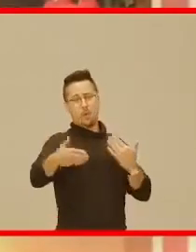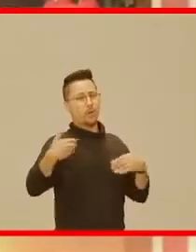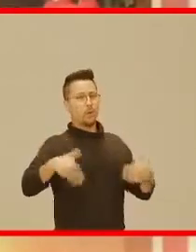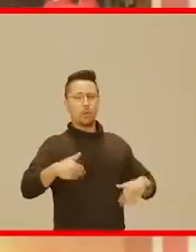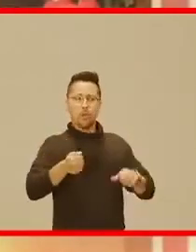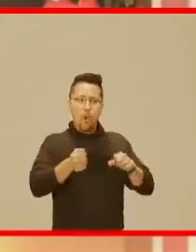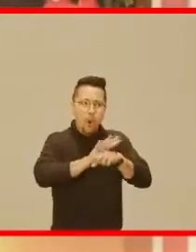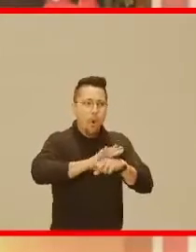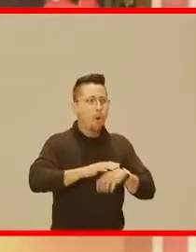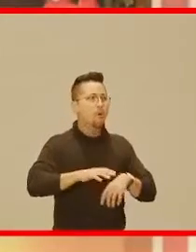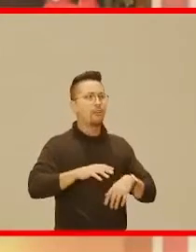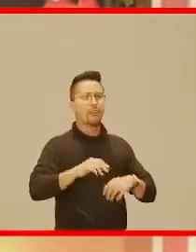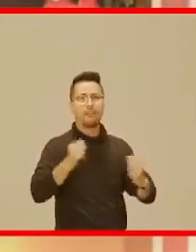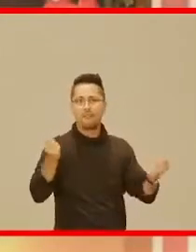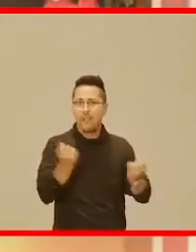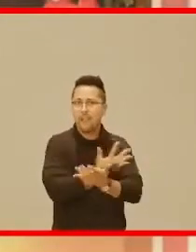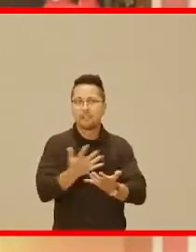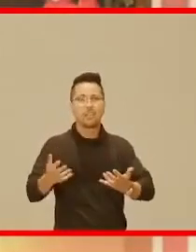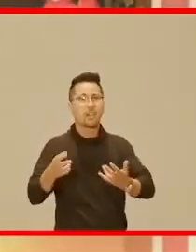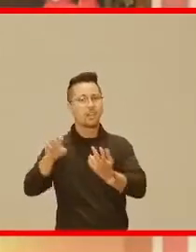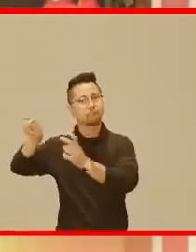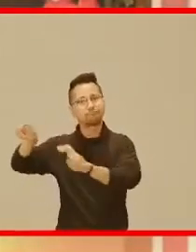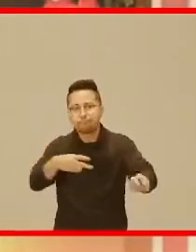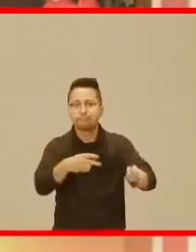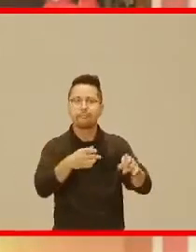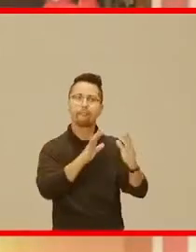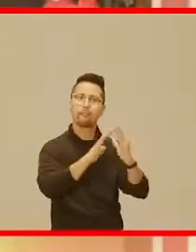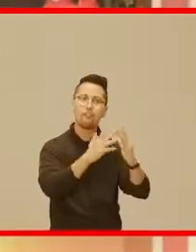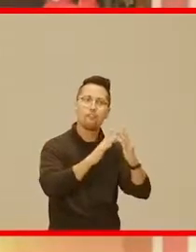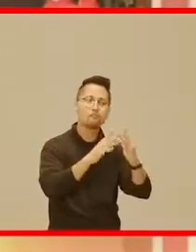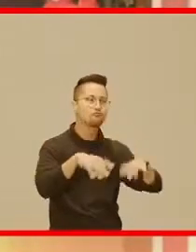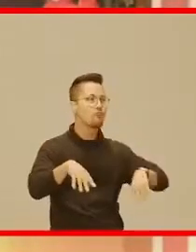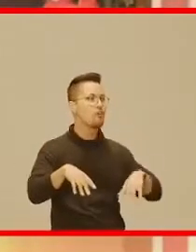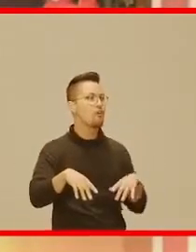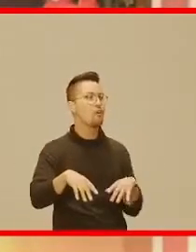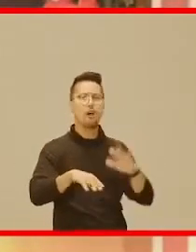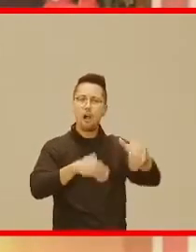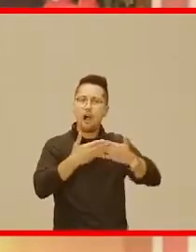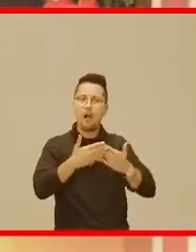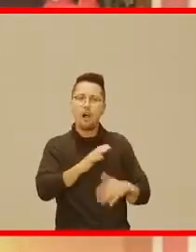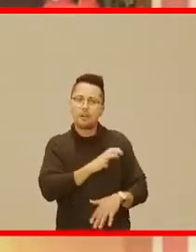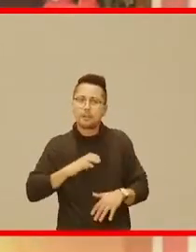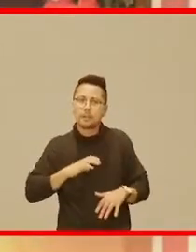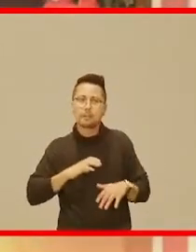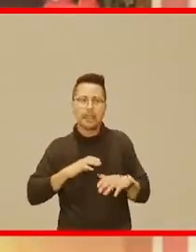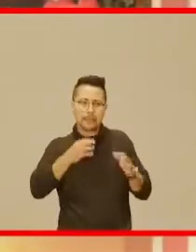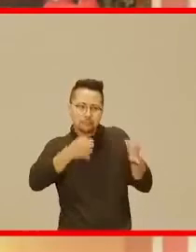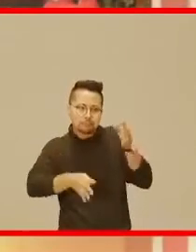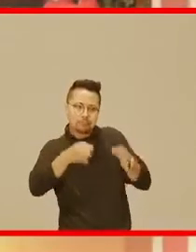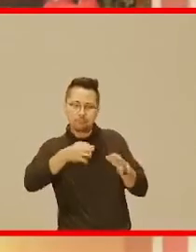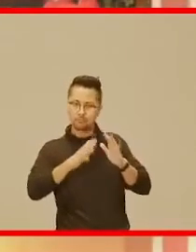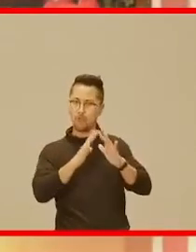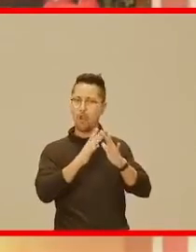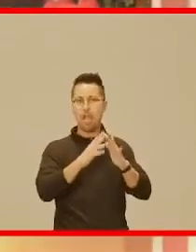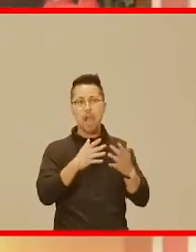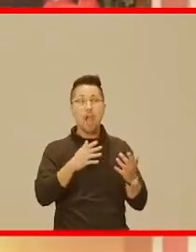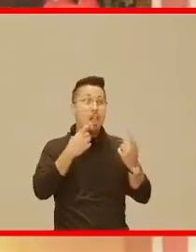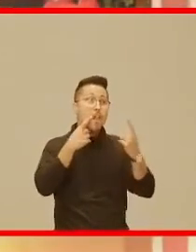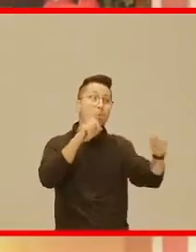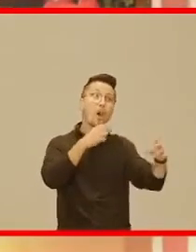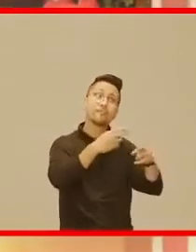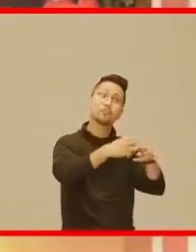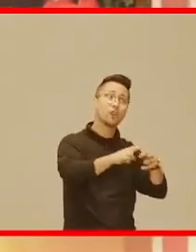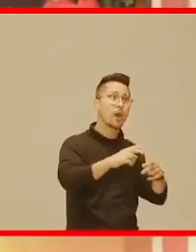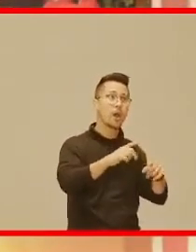it's the virtual aspect of this, and so all of these committee hearings are online. I mean, they were for a little while, but nothing's